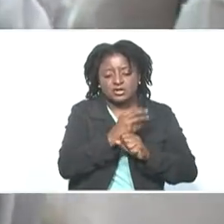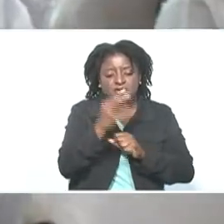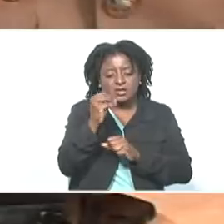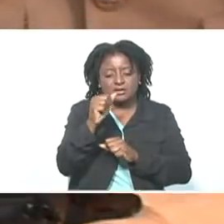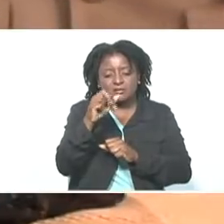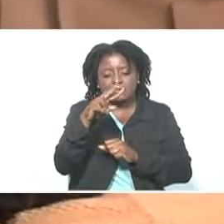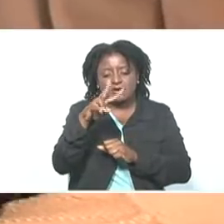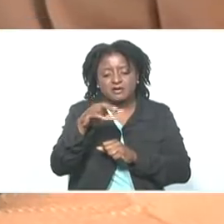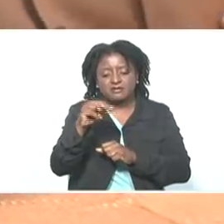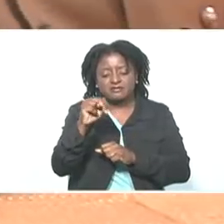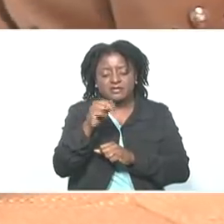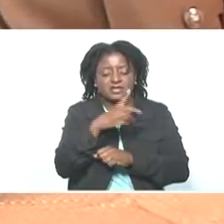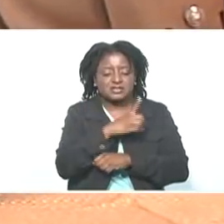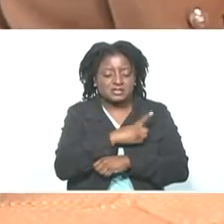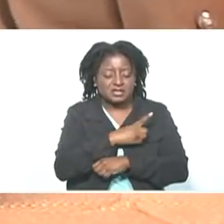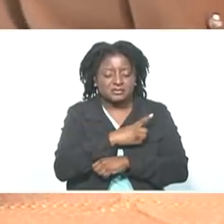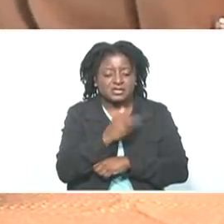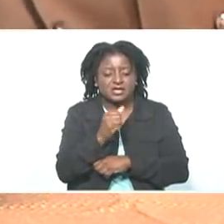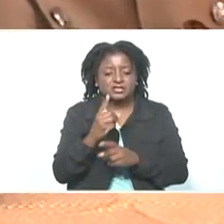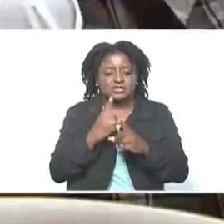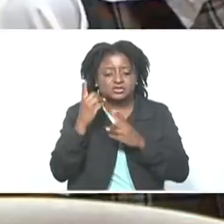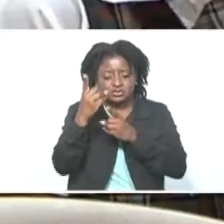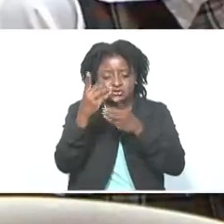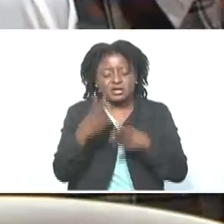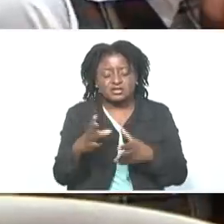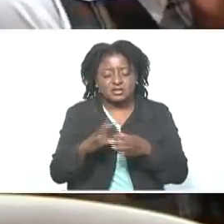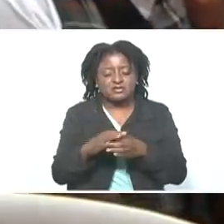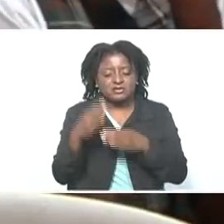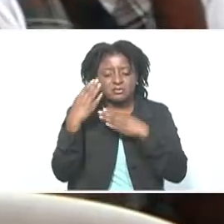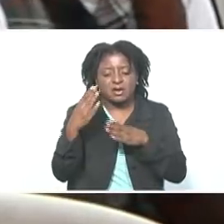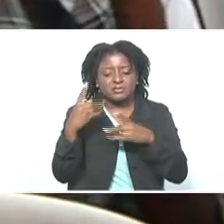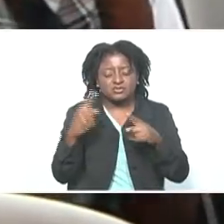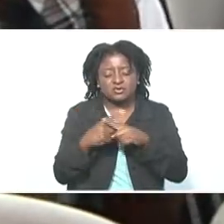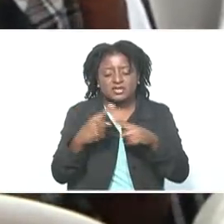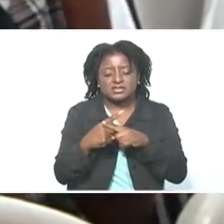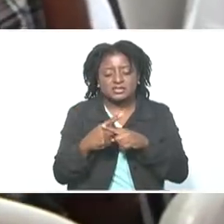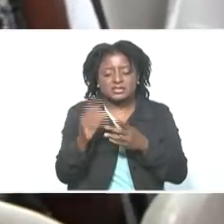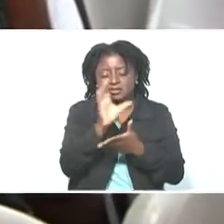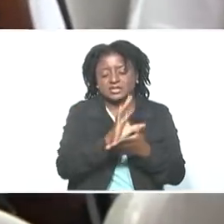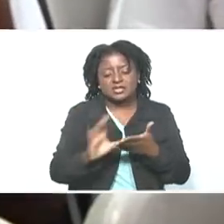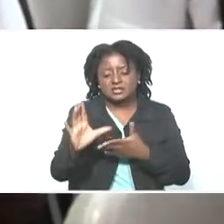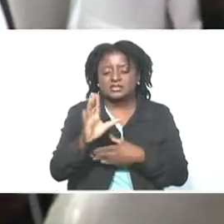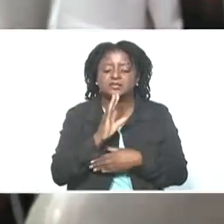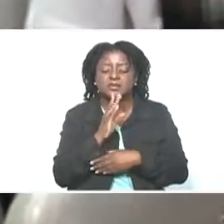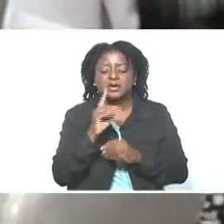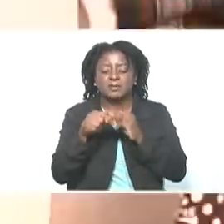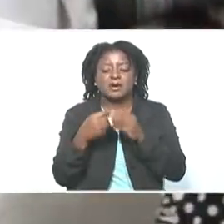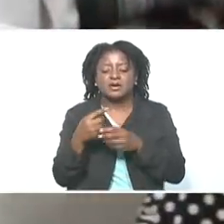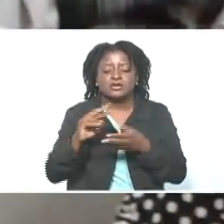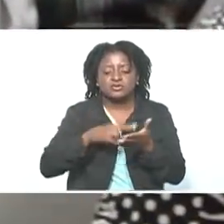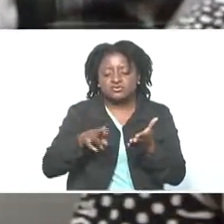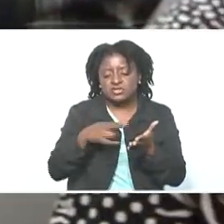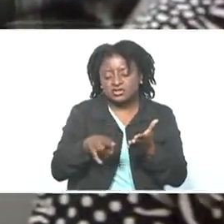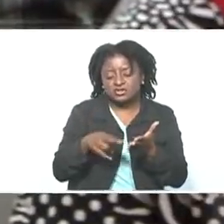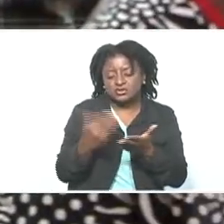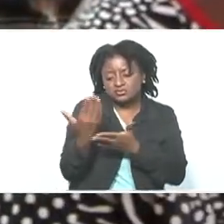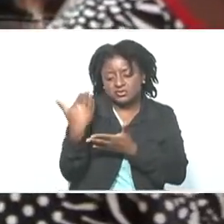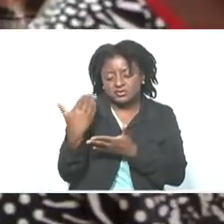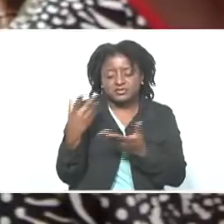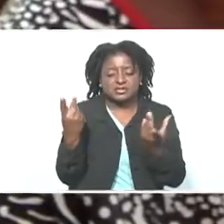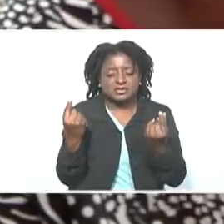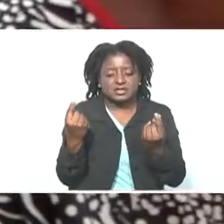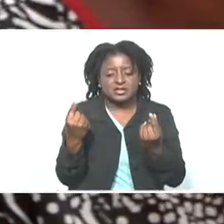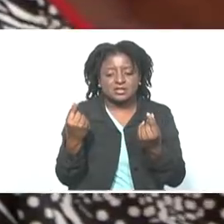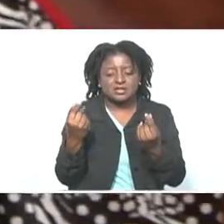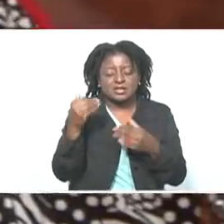Dames, and Director of the Bahamas Crisis Center, Donna Nichols, spoke about research previously conducted involving youth on the